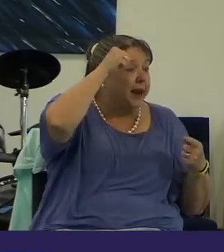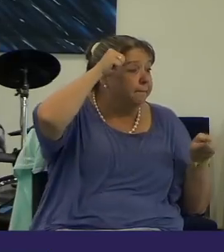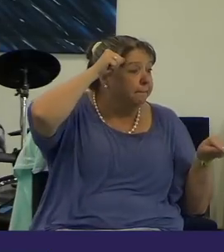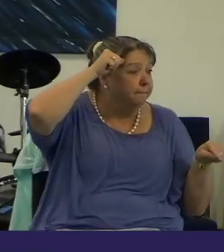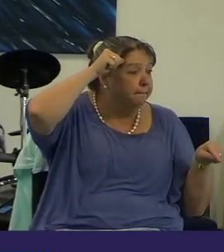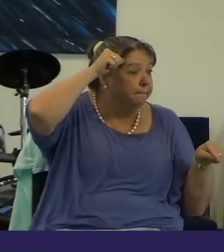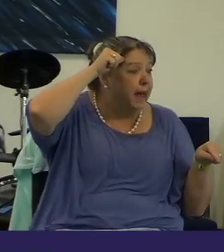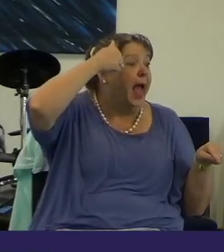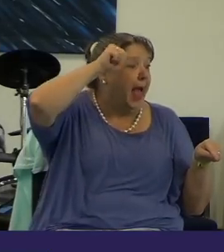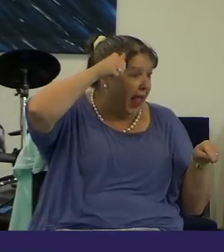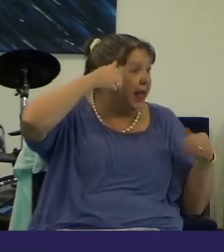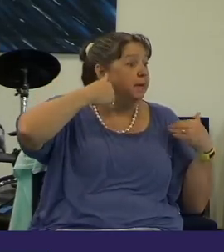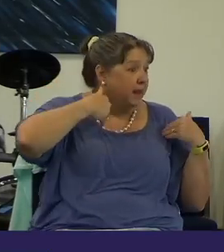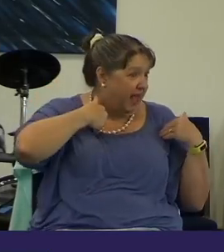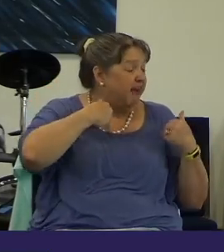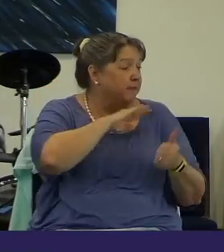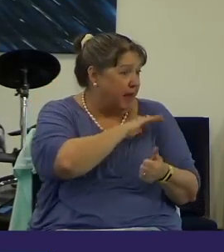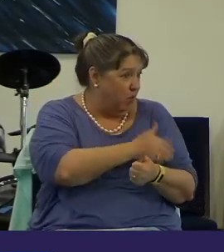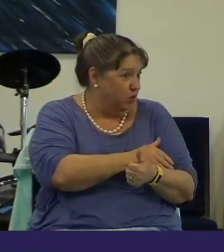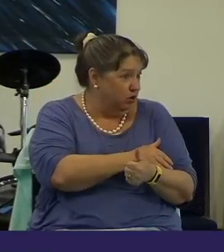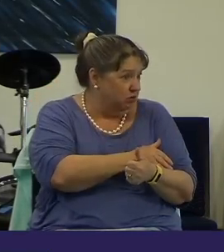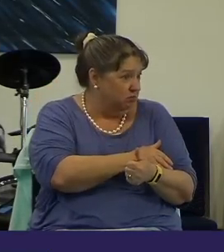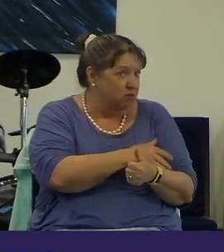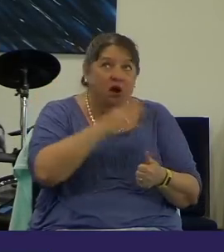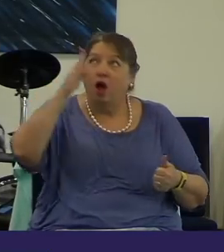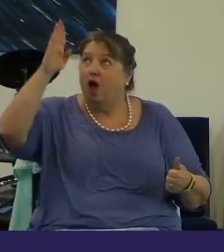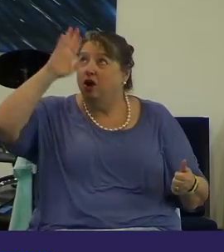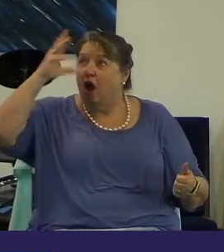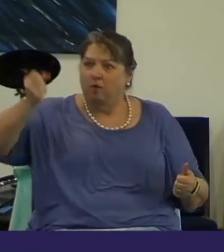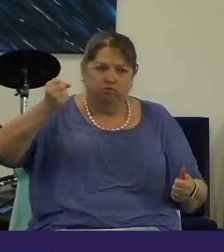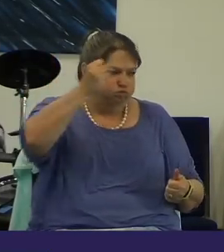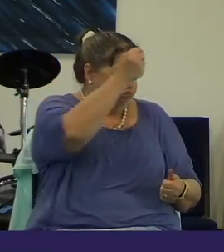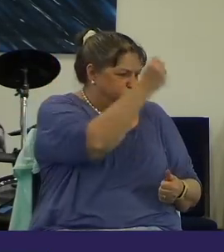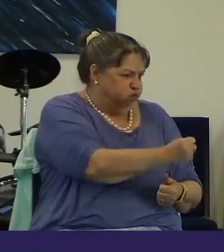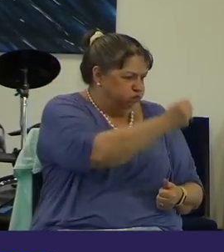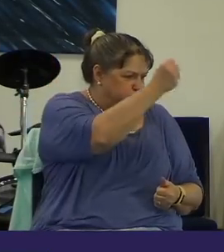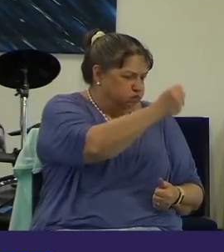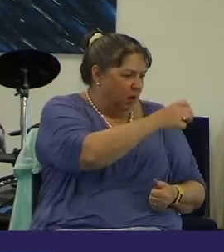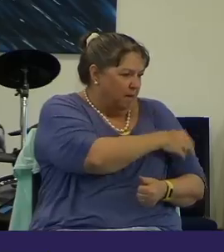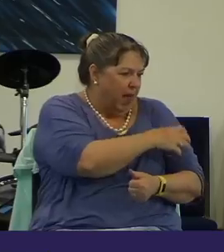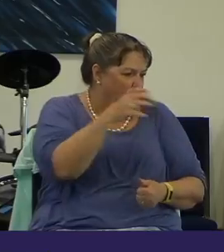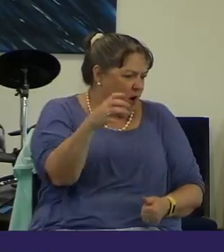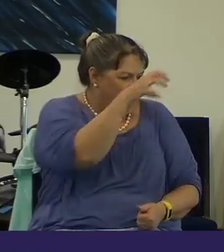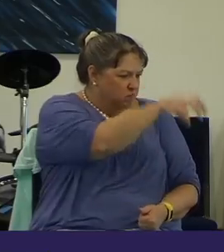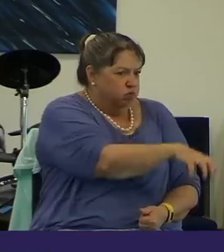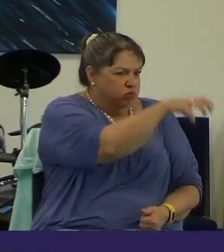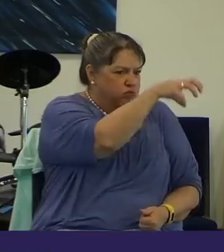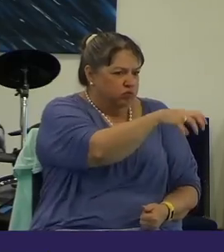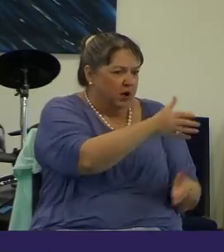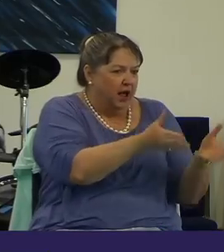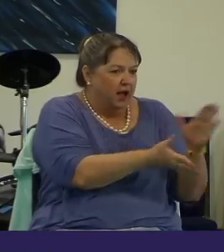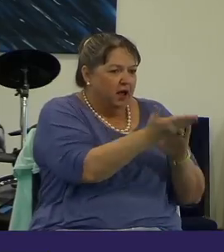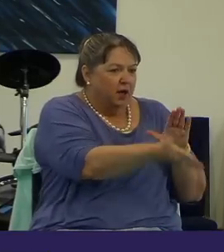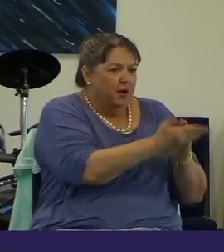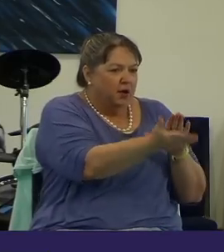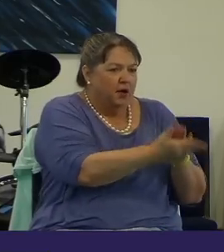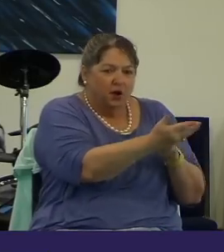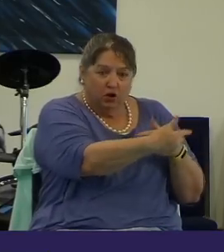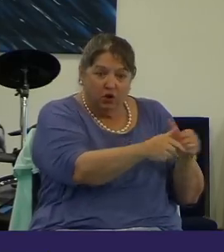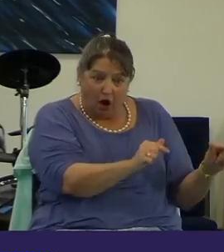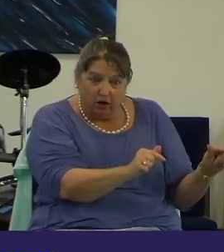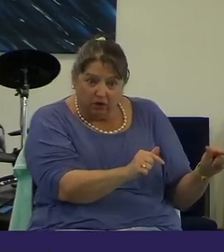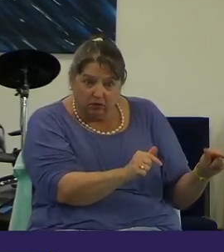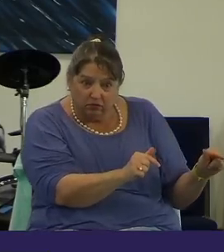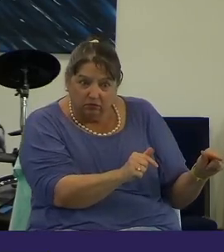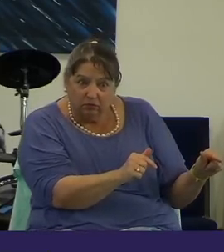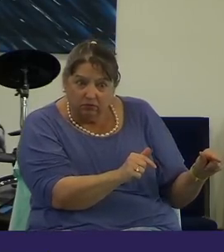He's the one with the power. He's the one with the authority. God had placed everything into his care. God had given him